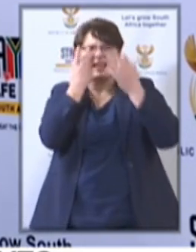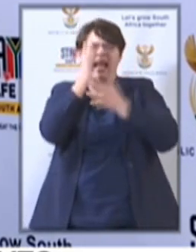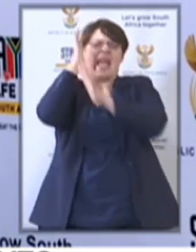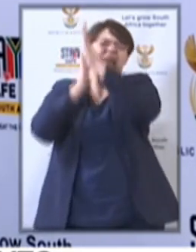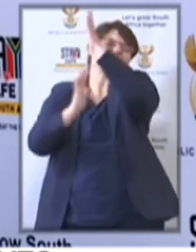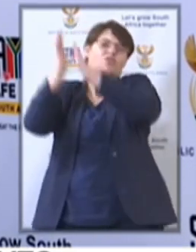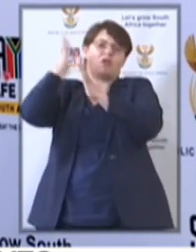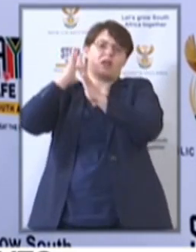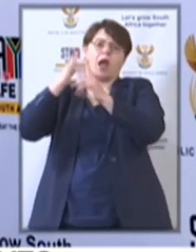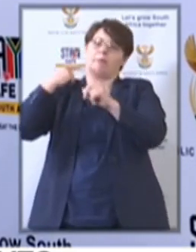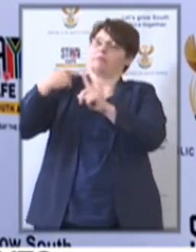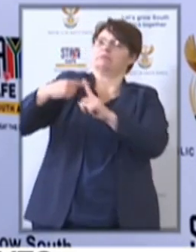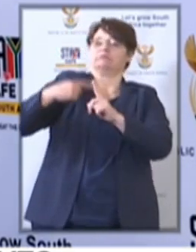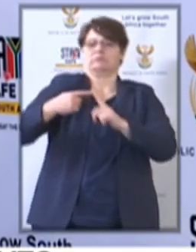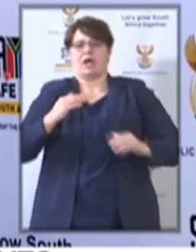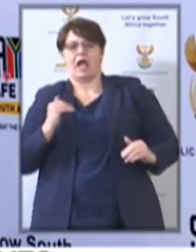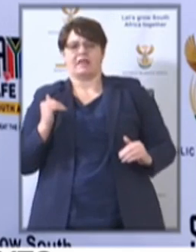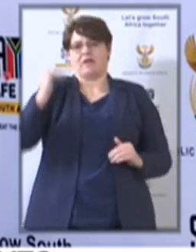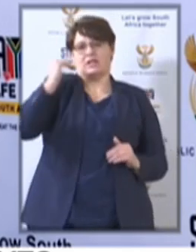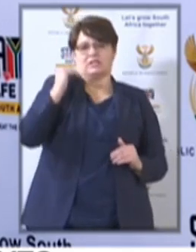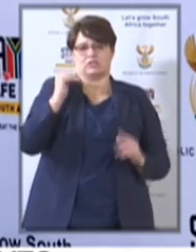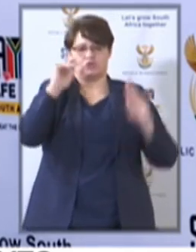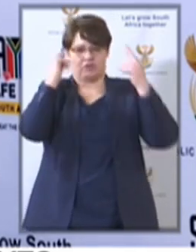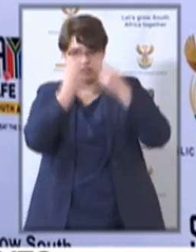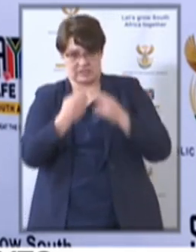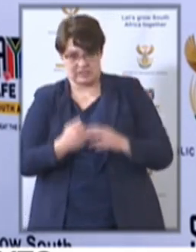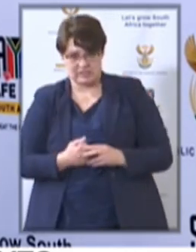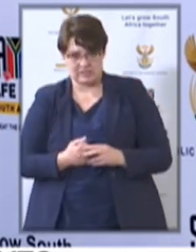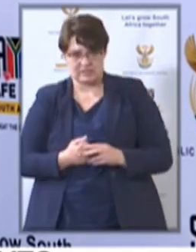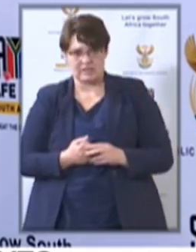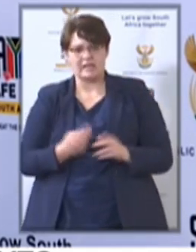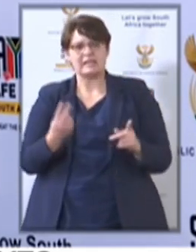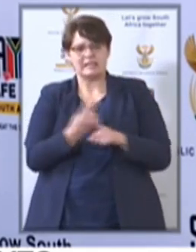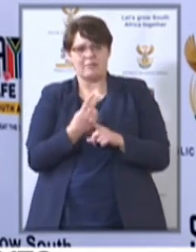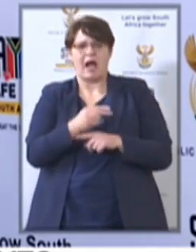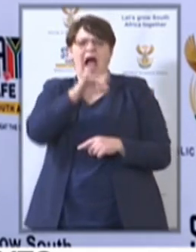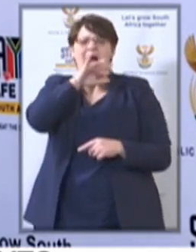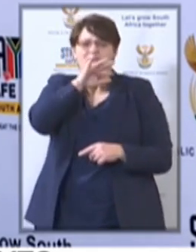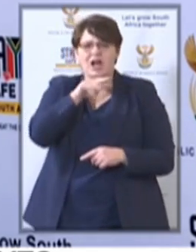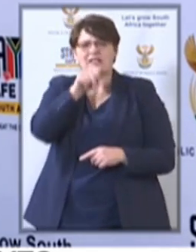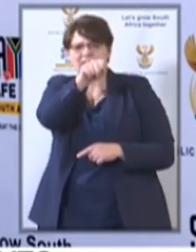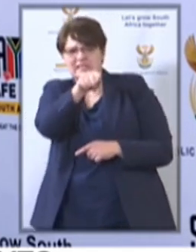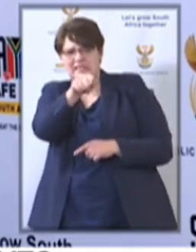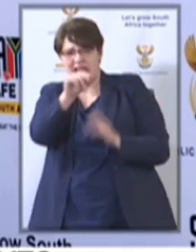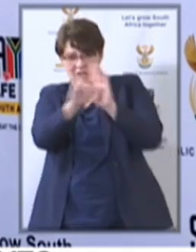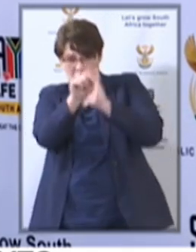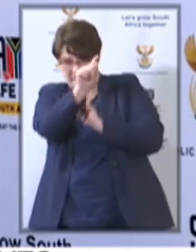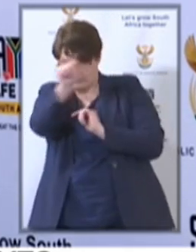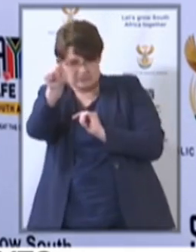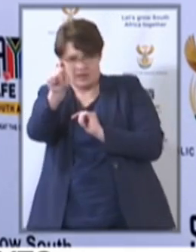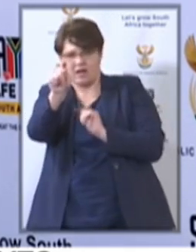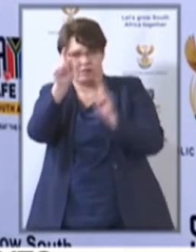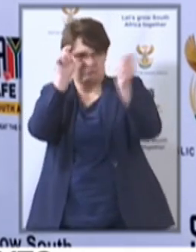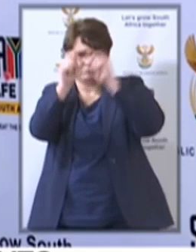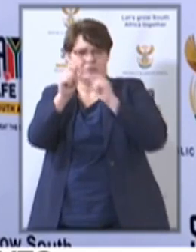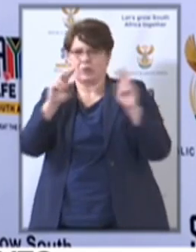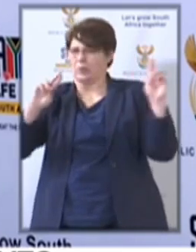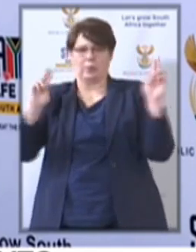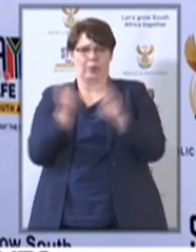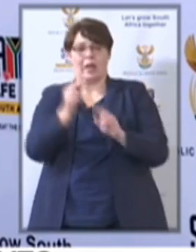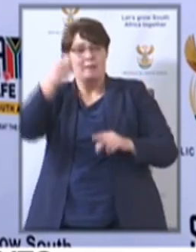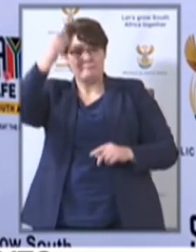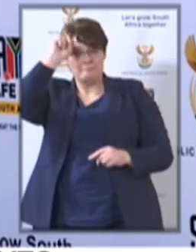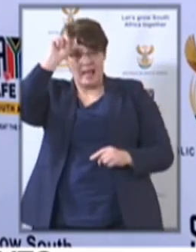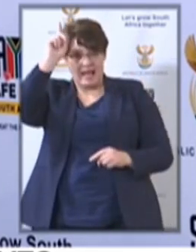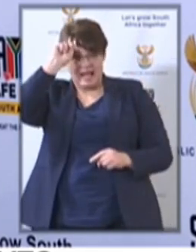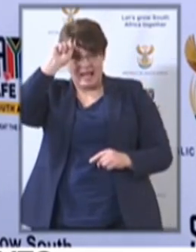historically advantaged universities, and especially at the previously Afrikaans institutions. Huge shortage of